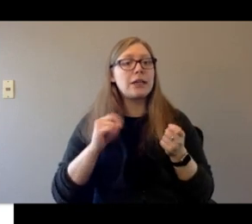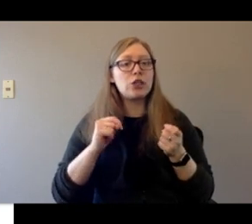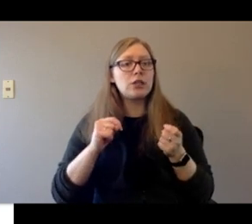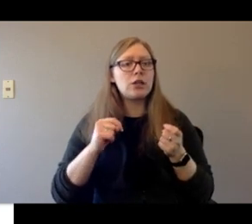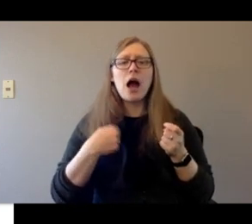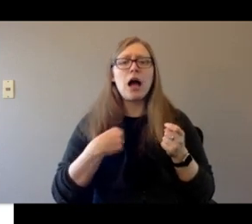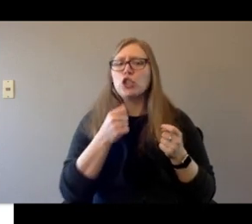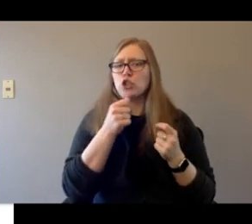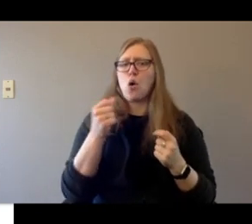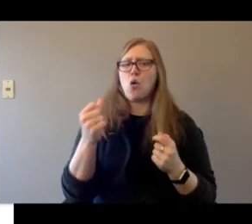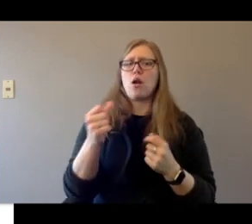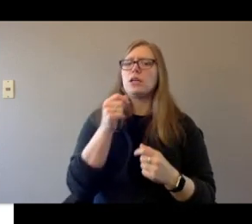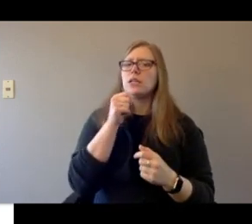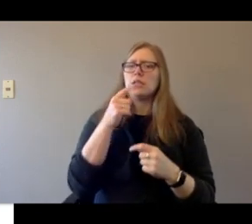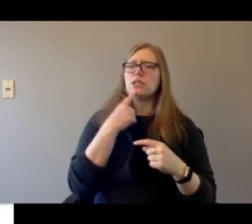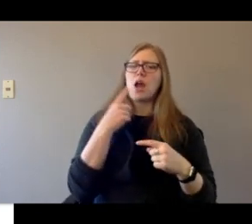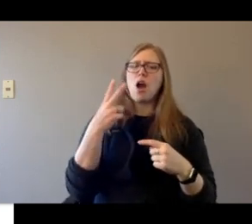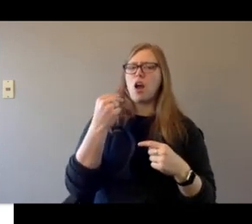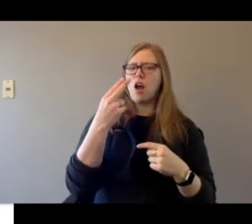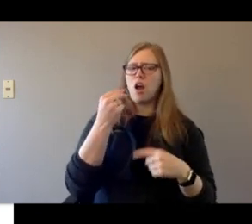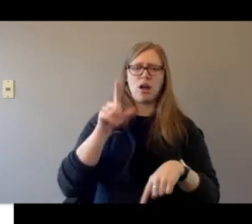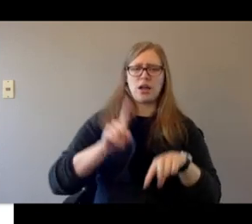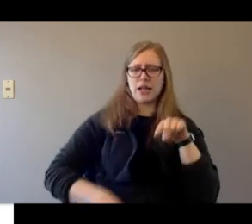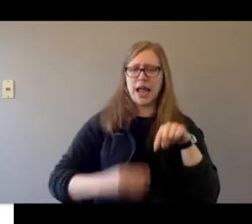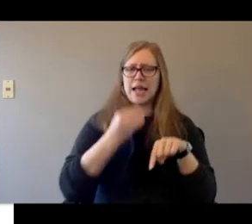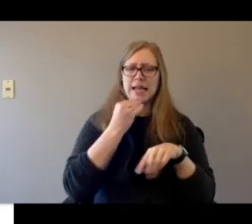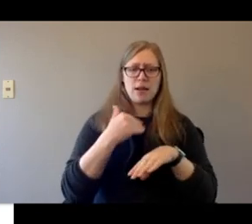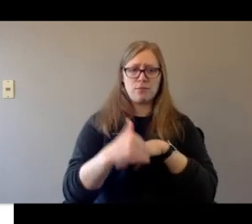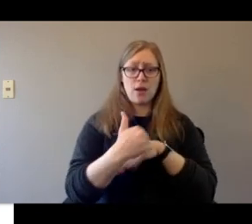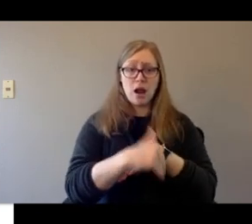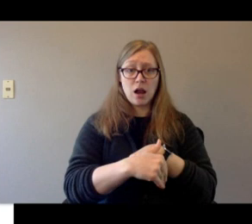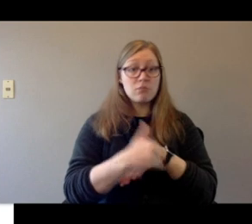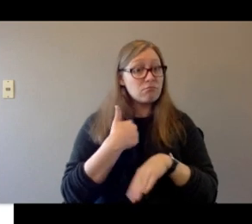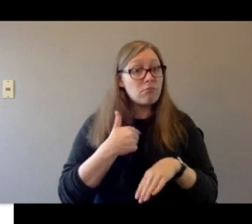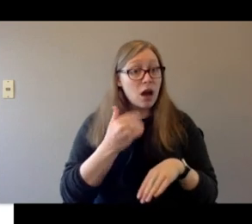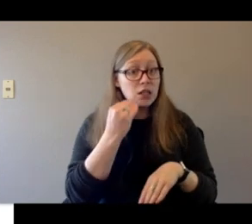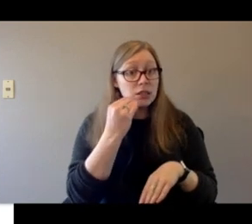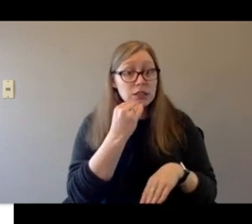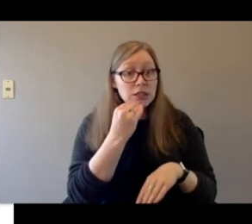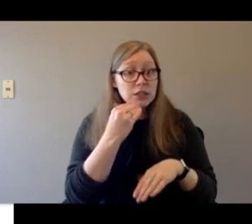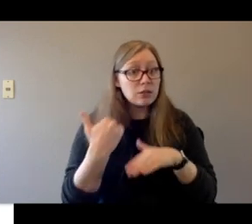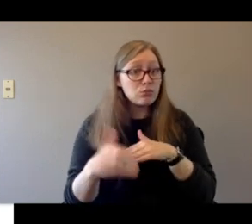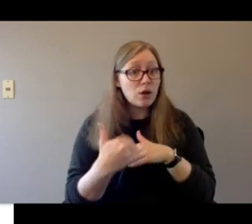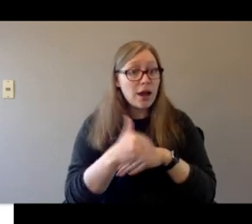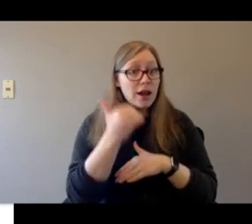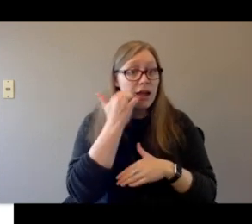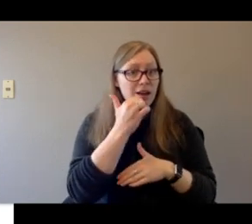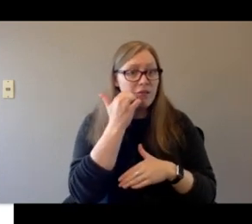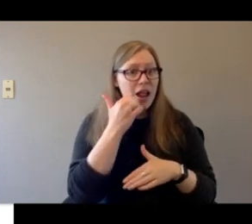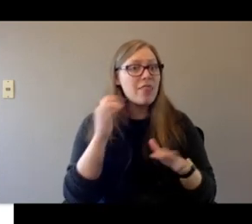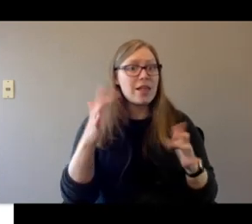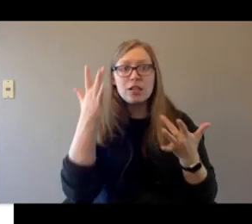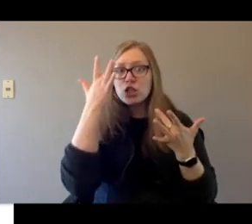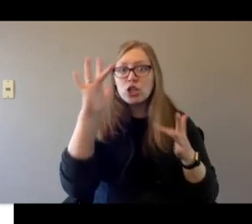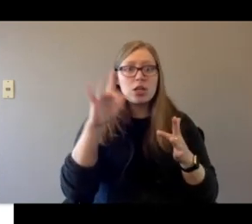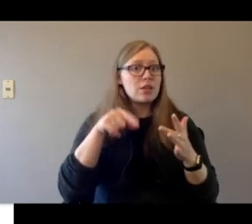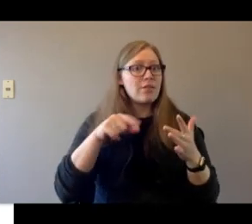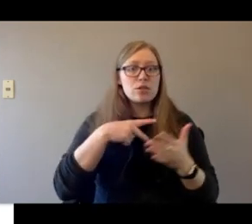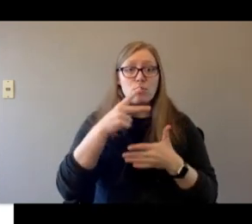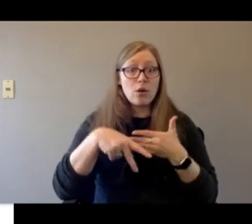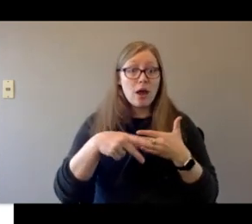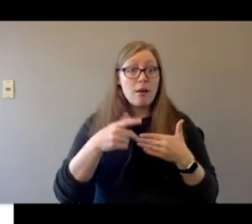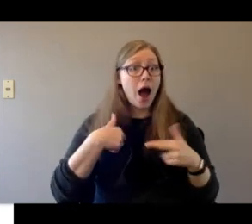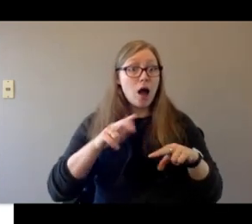bread. I have bread every day. I have bread every day. That's the genius of this program. I lost